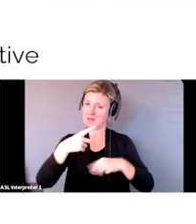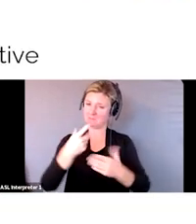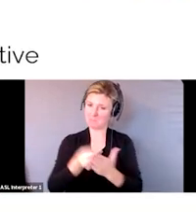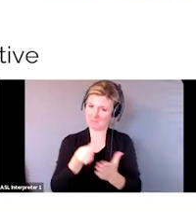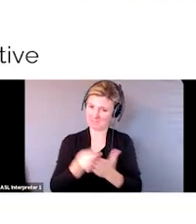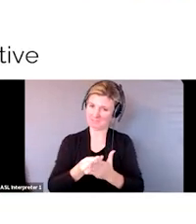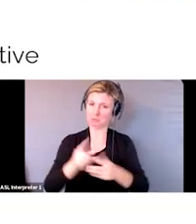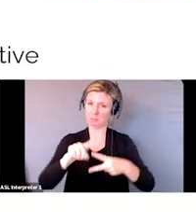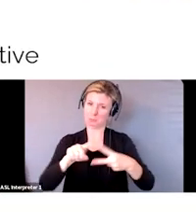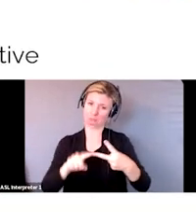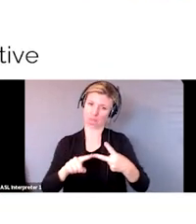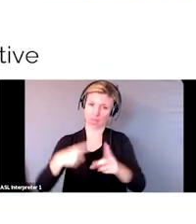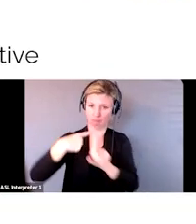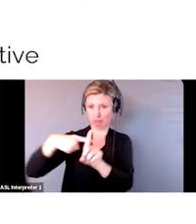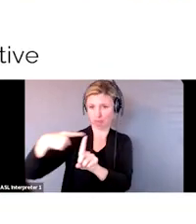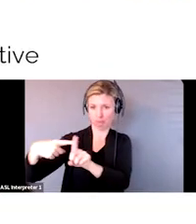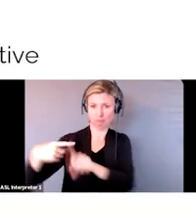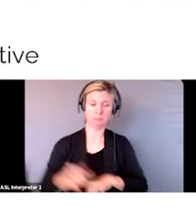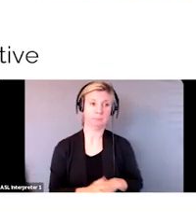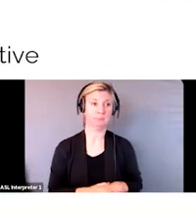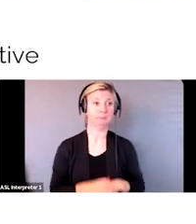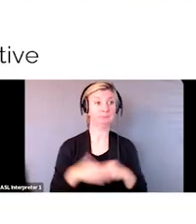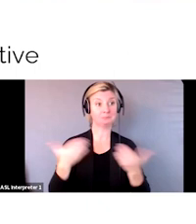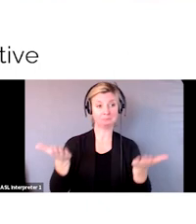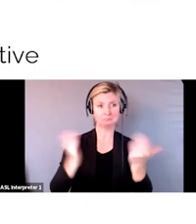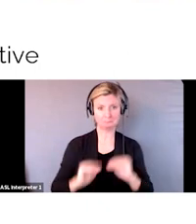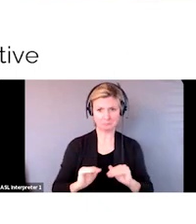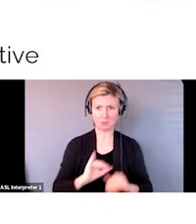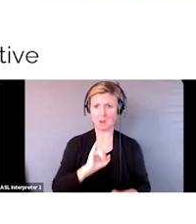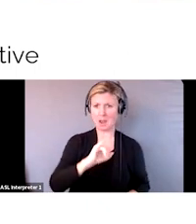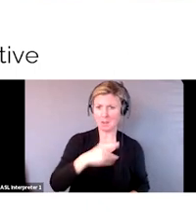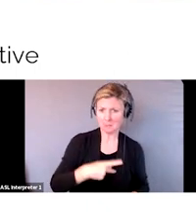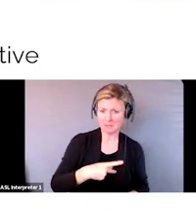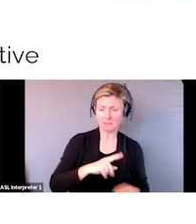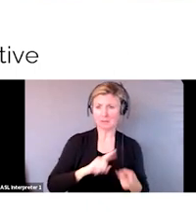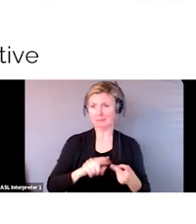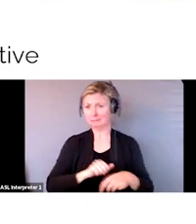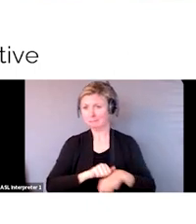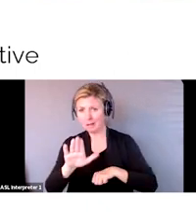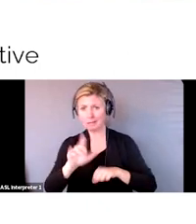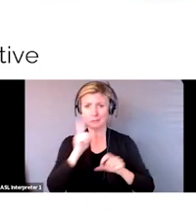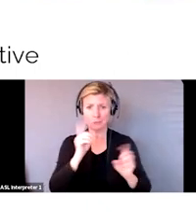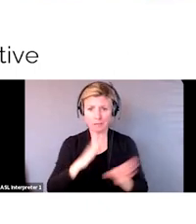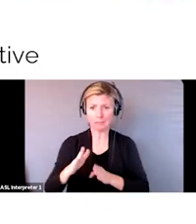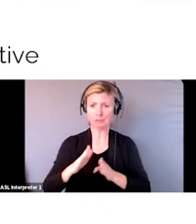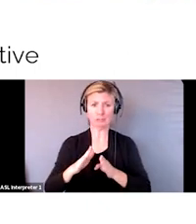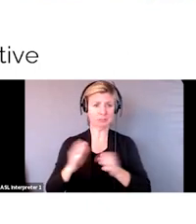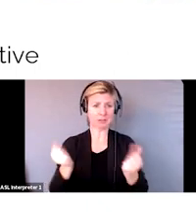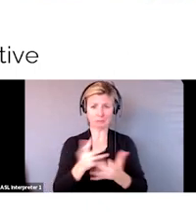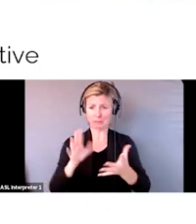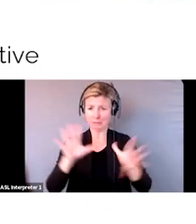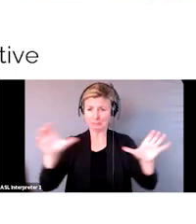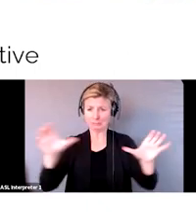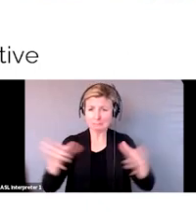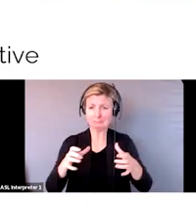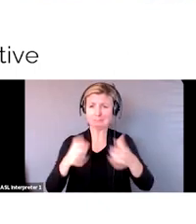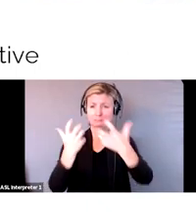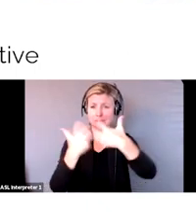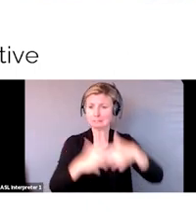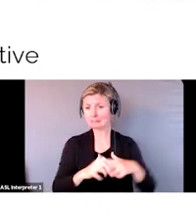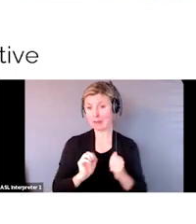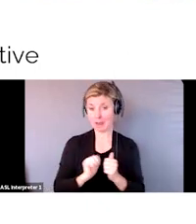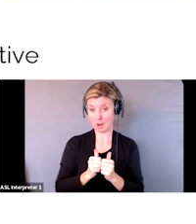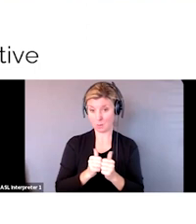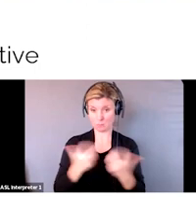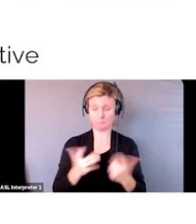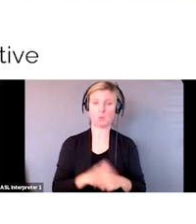So how do we put all of this together? What is IP, filing strategy? How does this all come together? Well, IP strategy, what